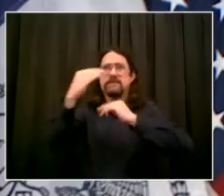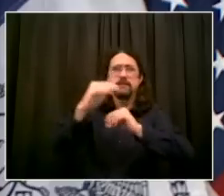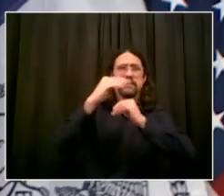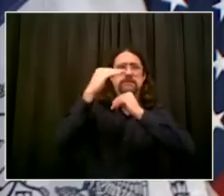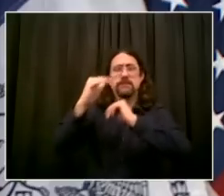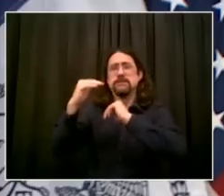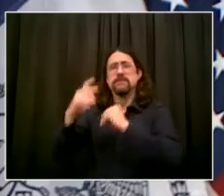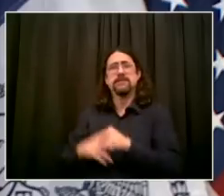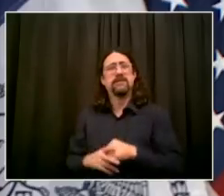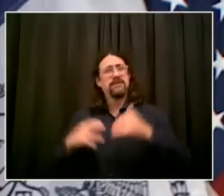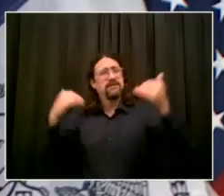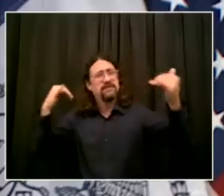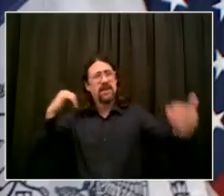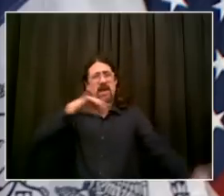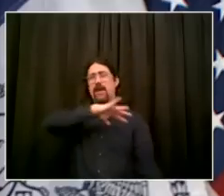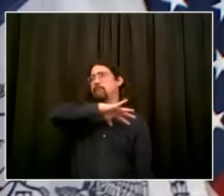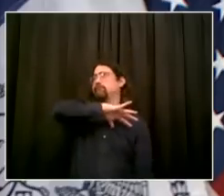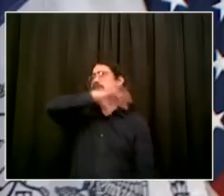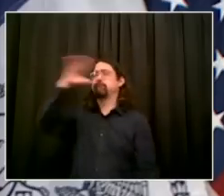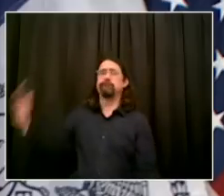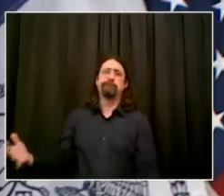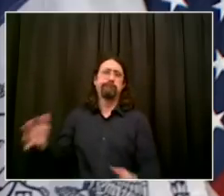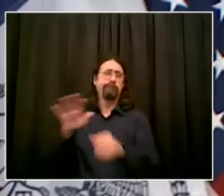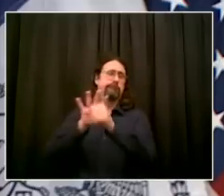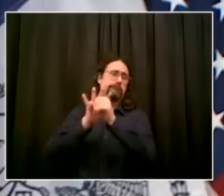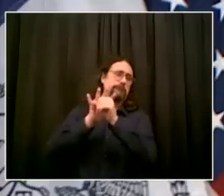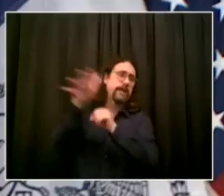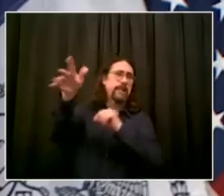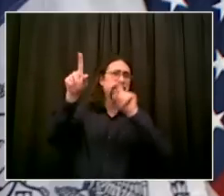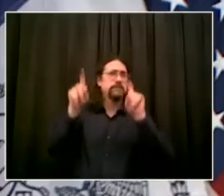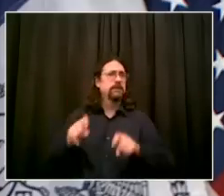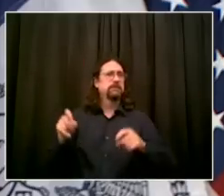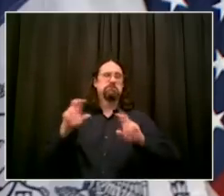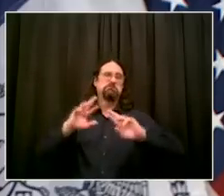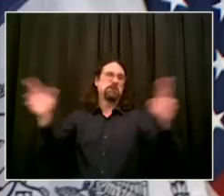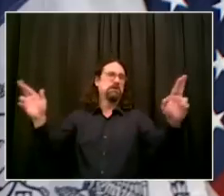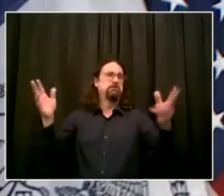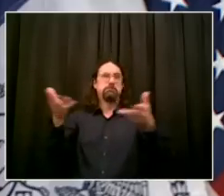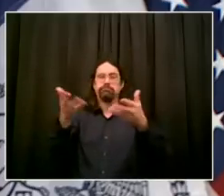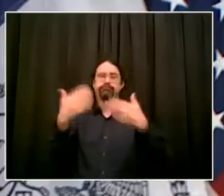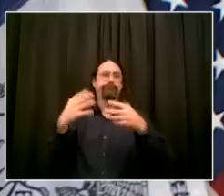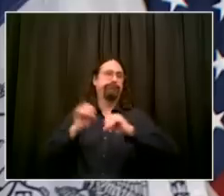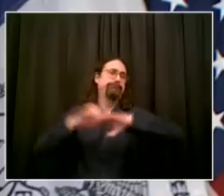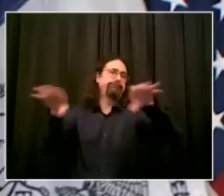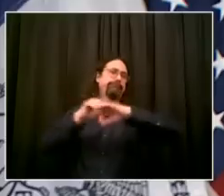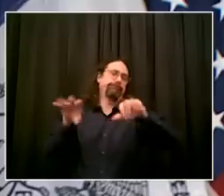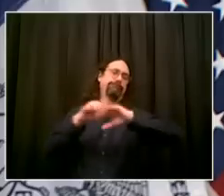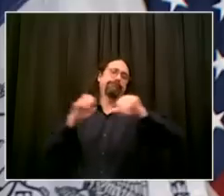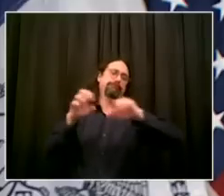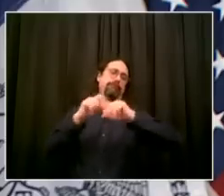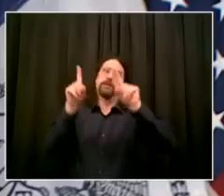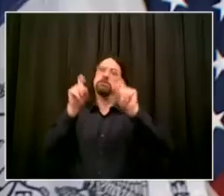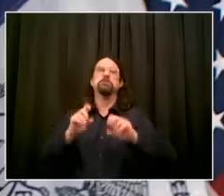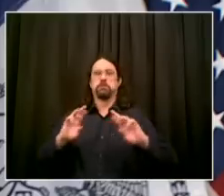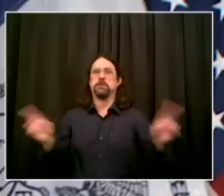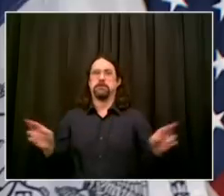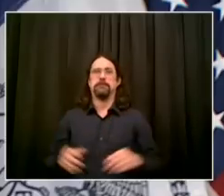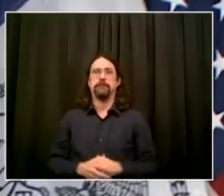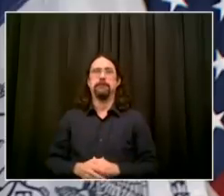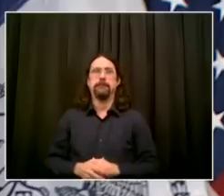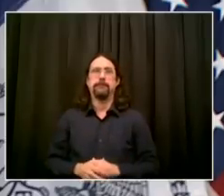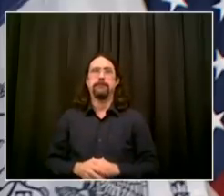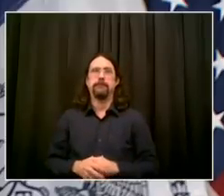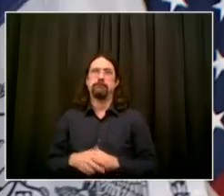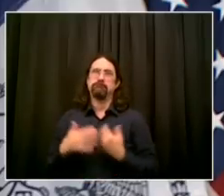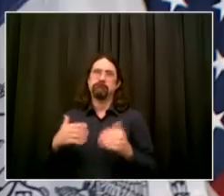we needed in New York City. We didn't have the ability to provide our own tests to people. There's plenty of time to talk about that history